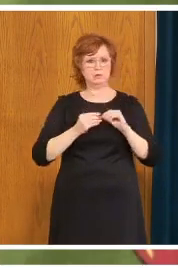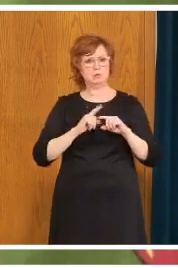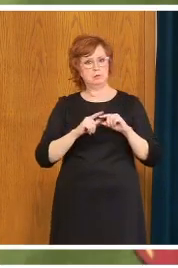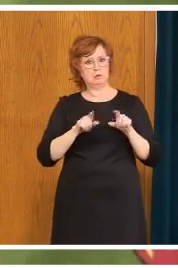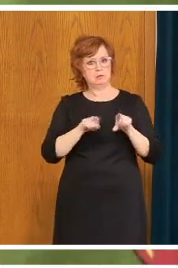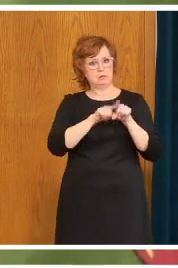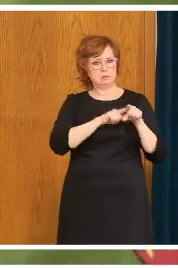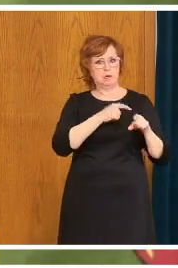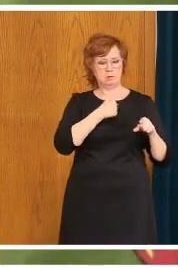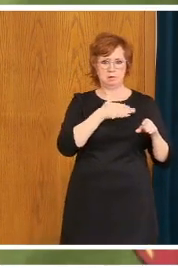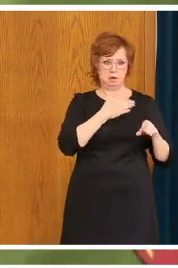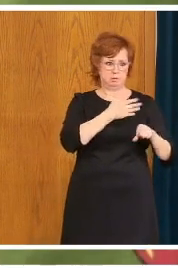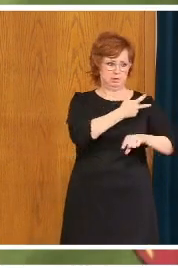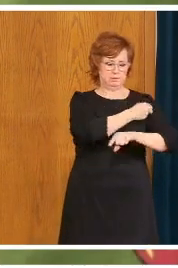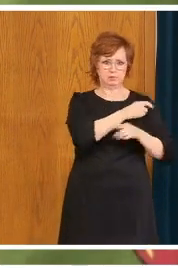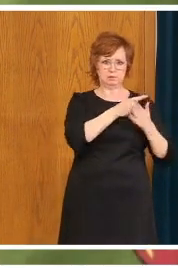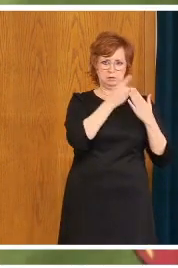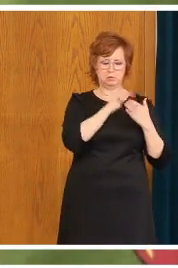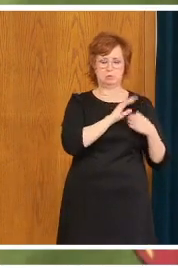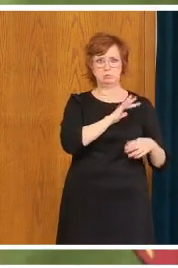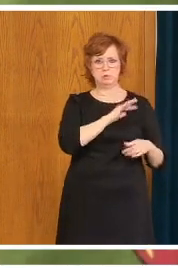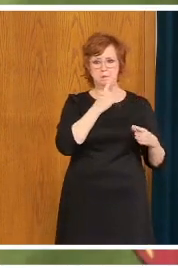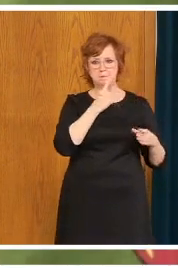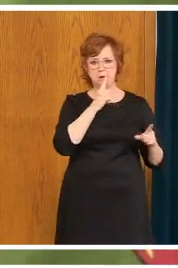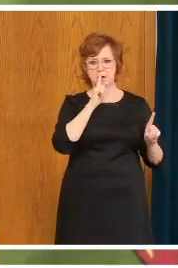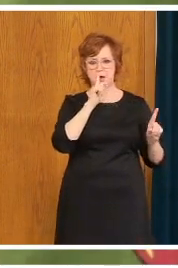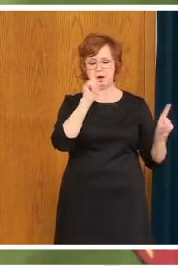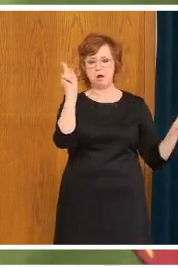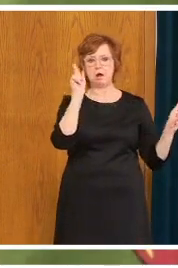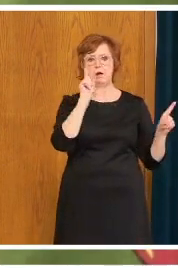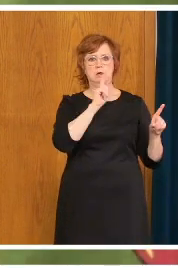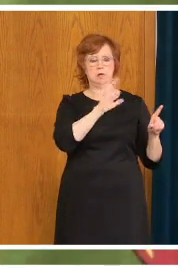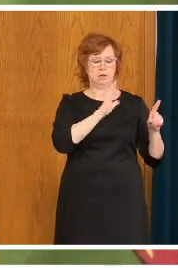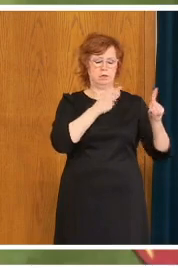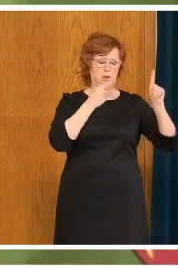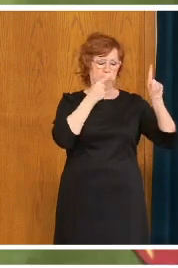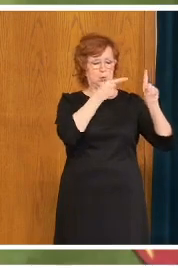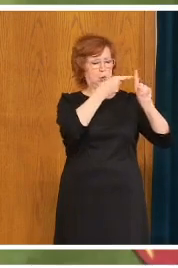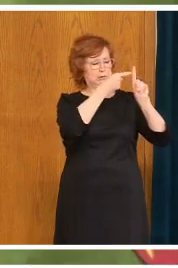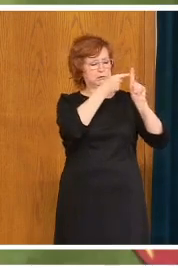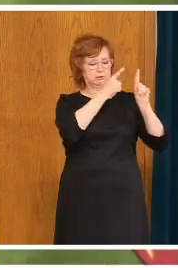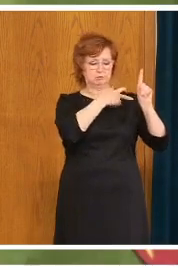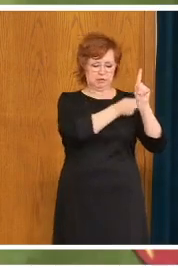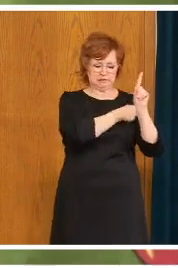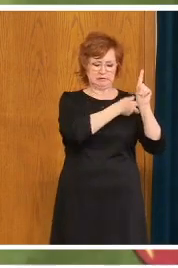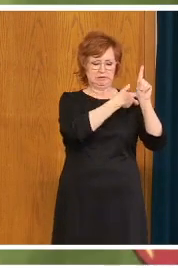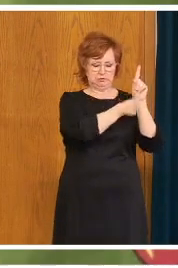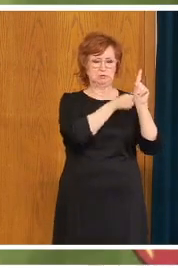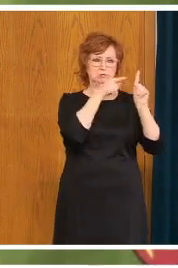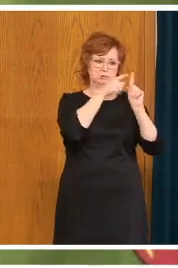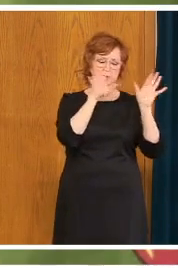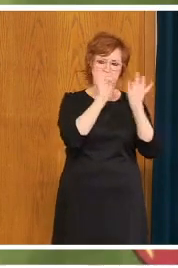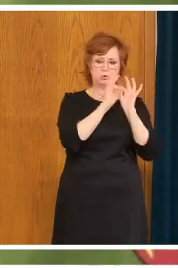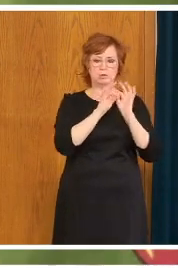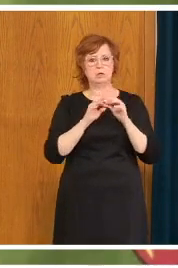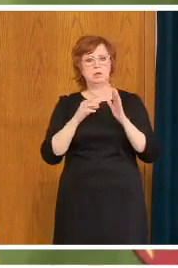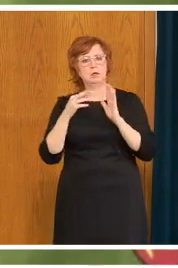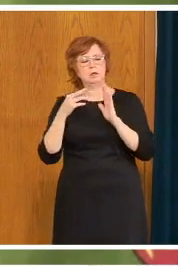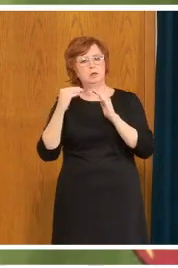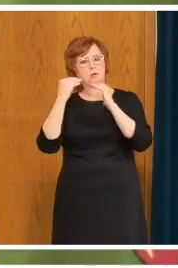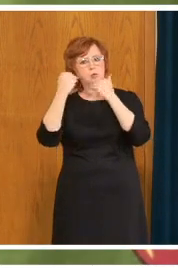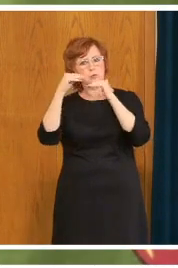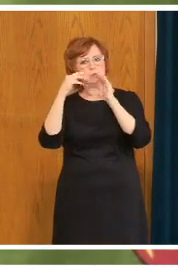in complement. The vaccine is the end. That is the goal that we need to get to. The restrictions and the public health guidelines are what